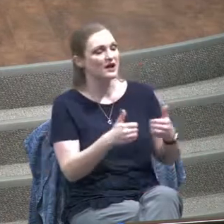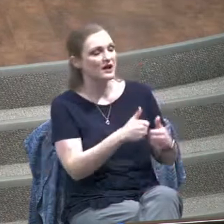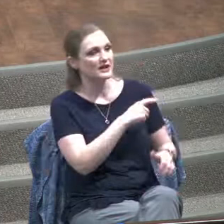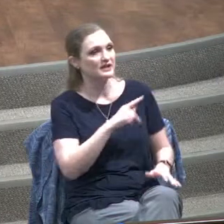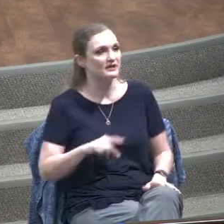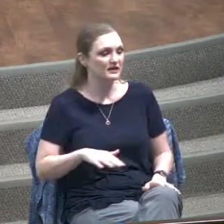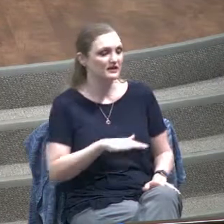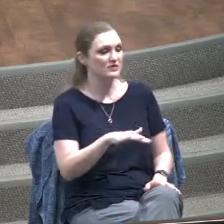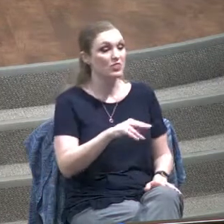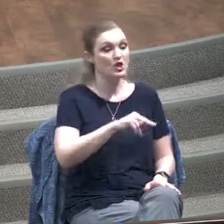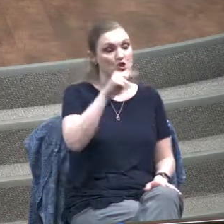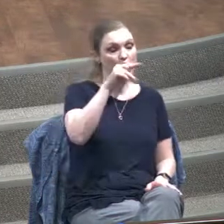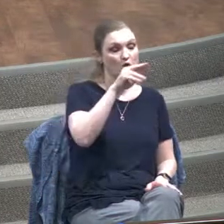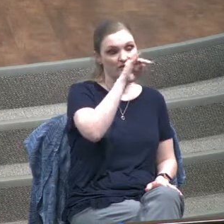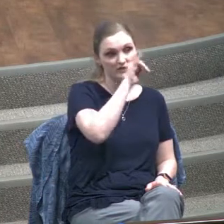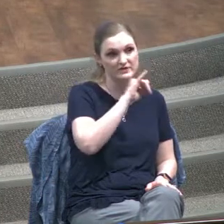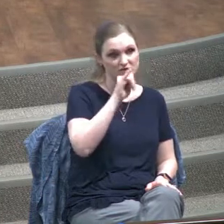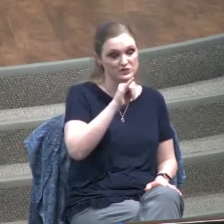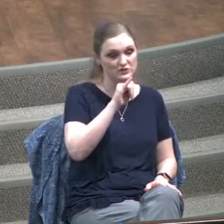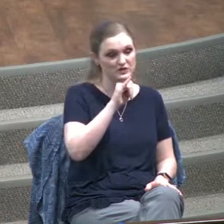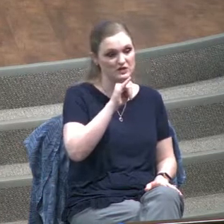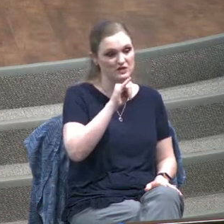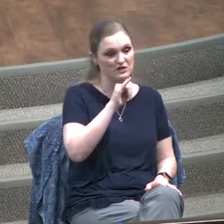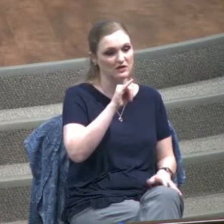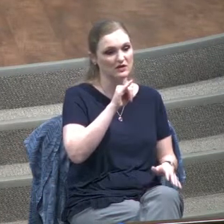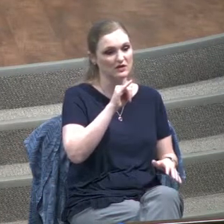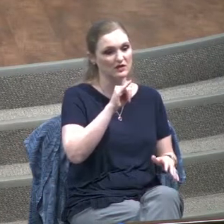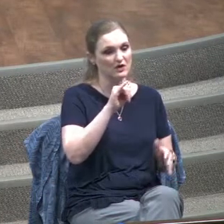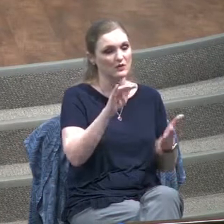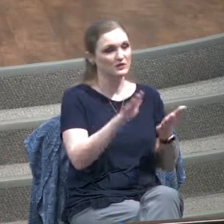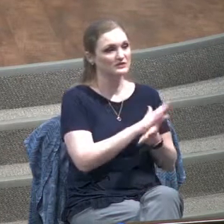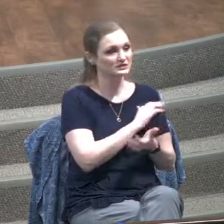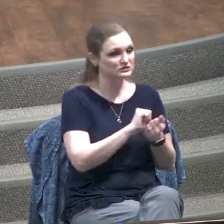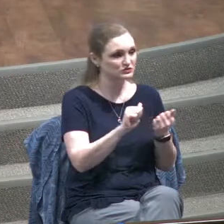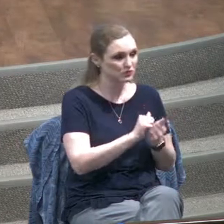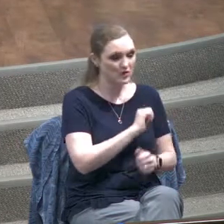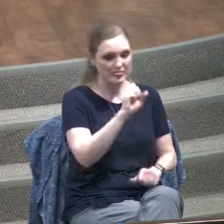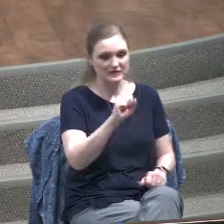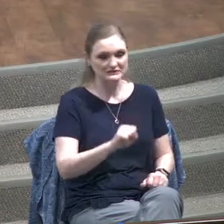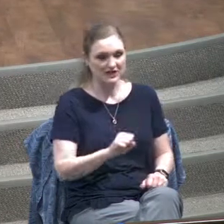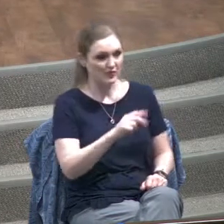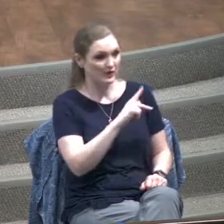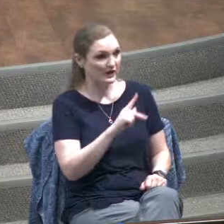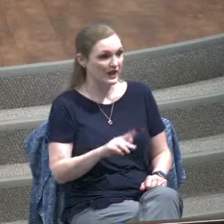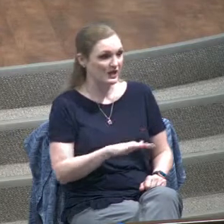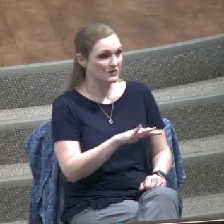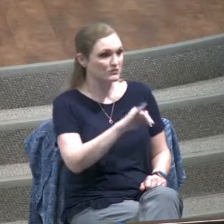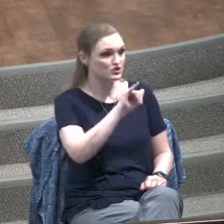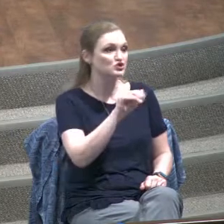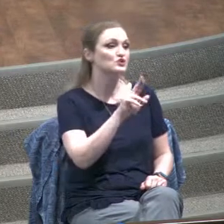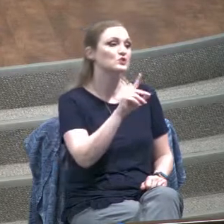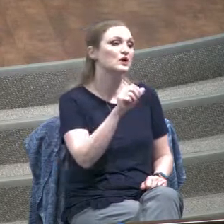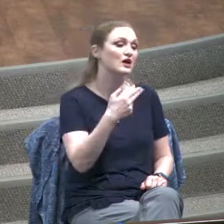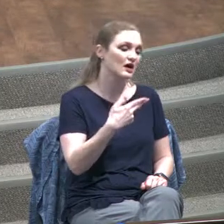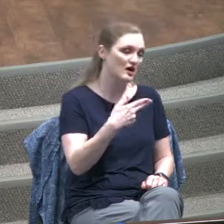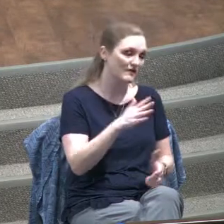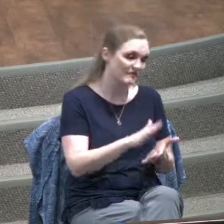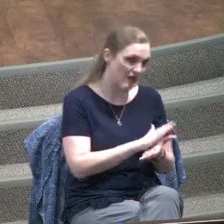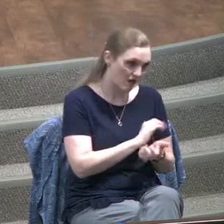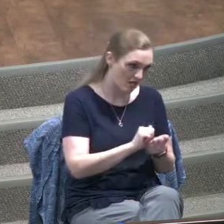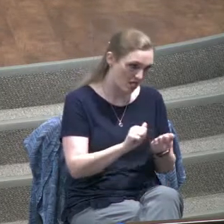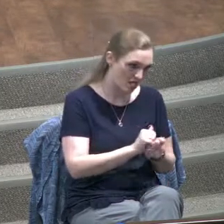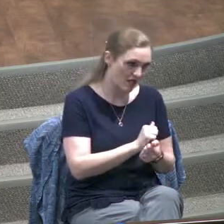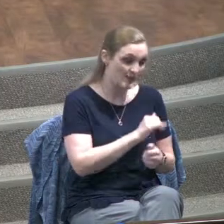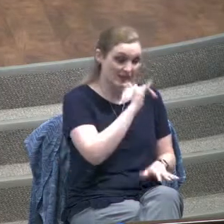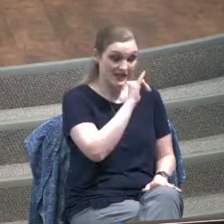Israel fell. And we looked at how ultimately the southern kingdom of Judah fell. And the Israelites were carried